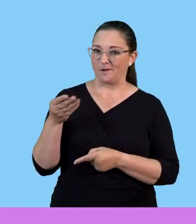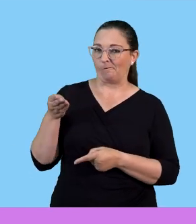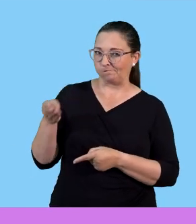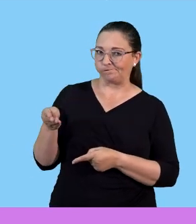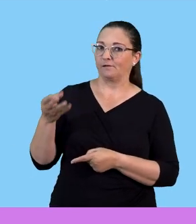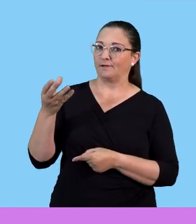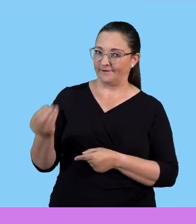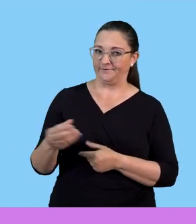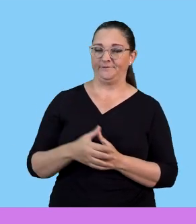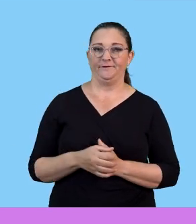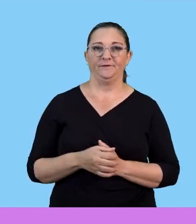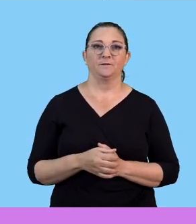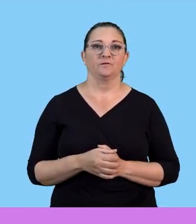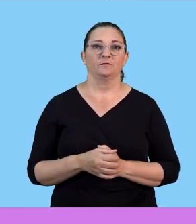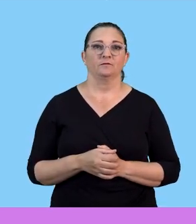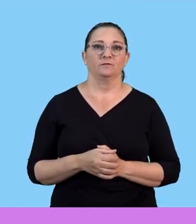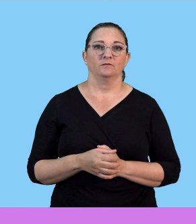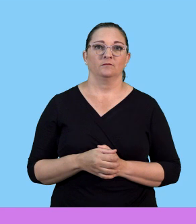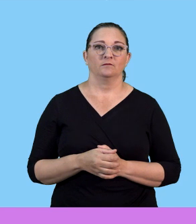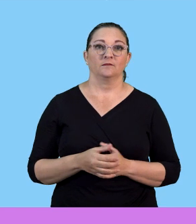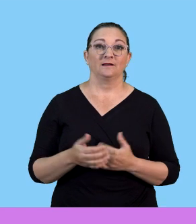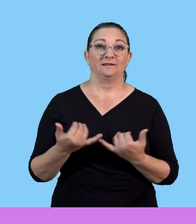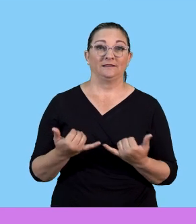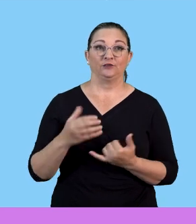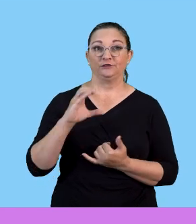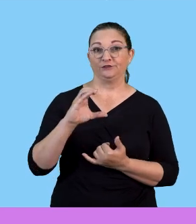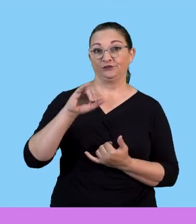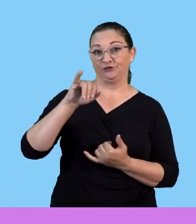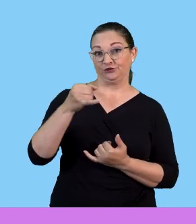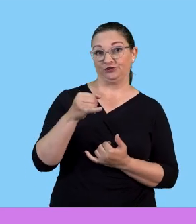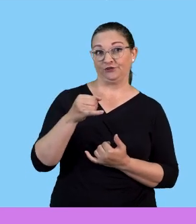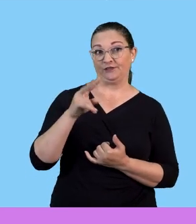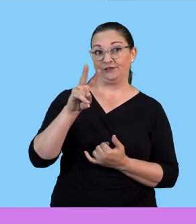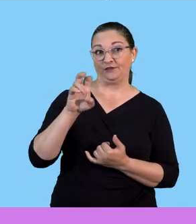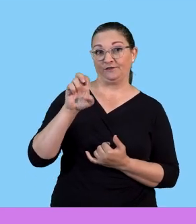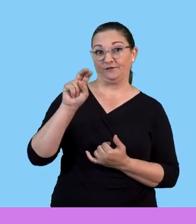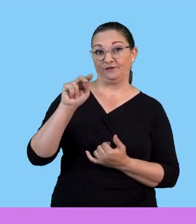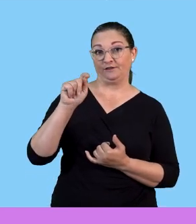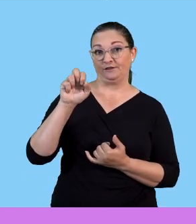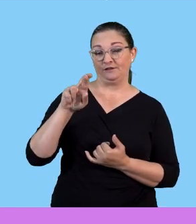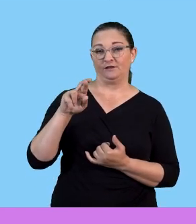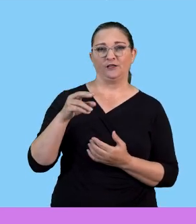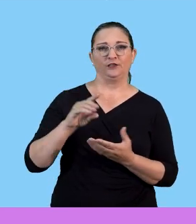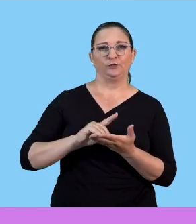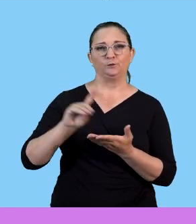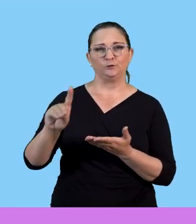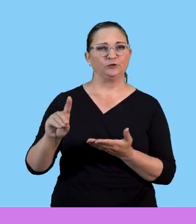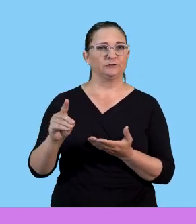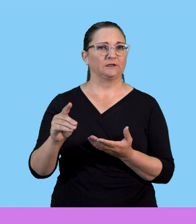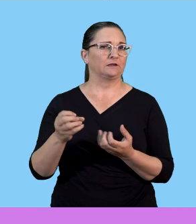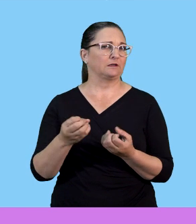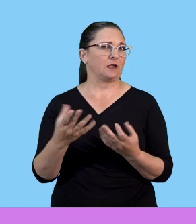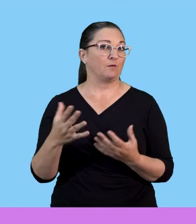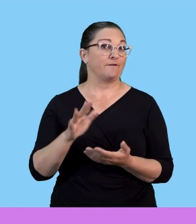meaning there's money in the bank. How much money did CJ Venter deposit on the 5th